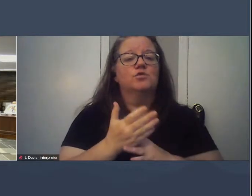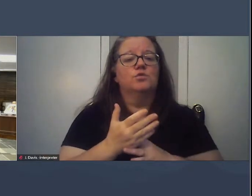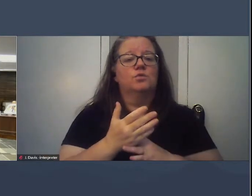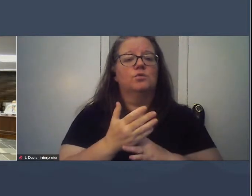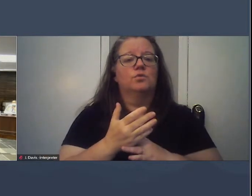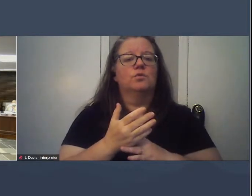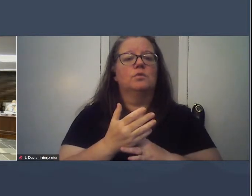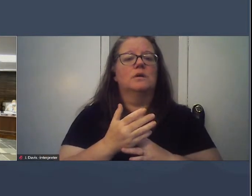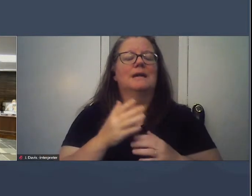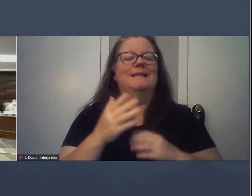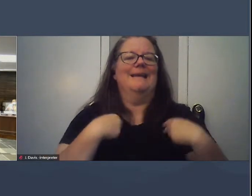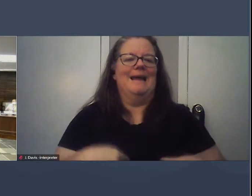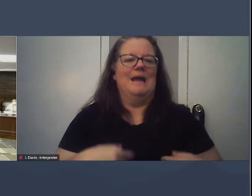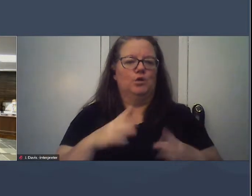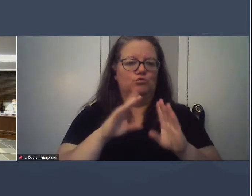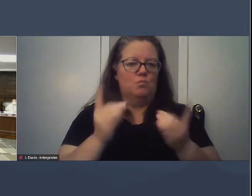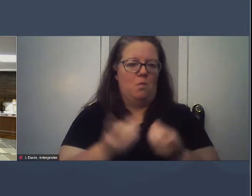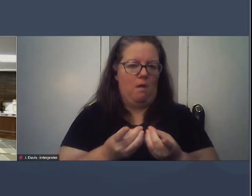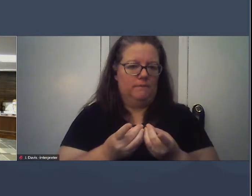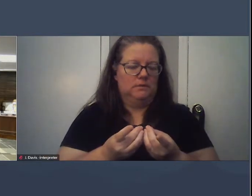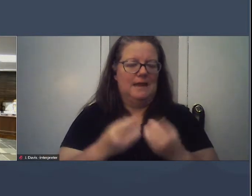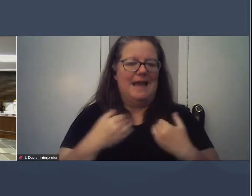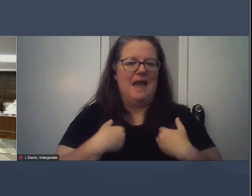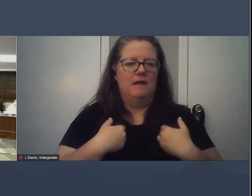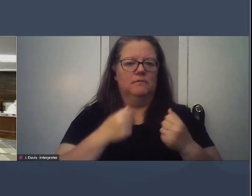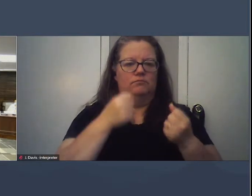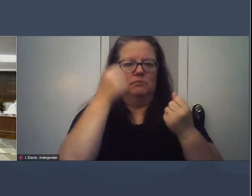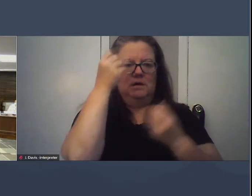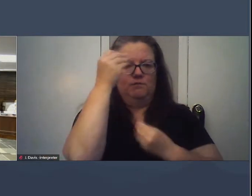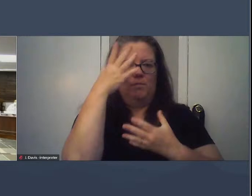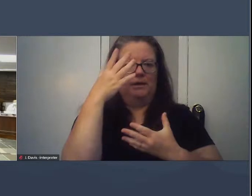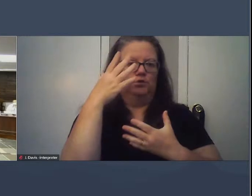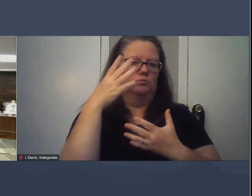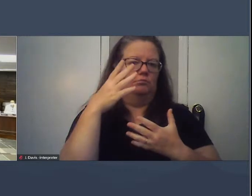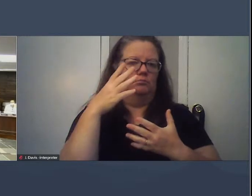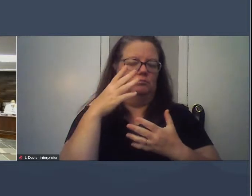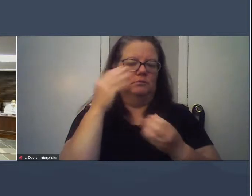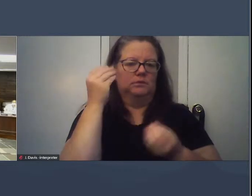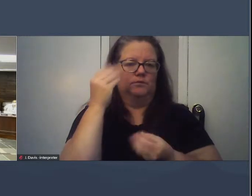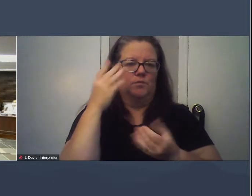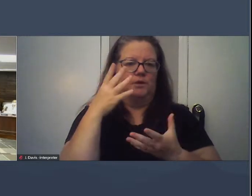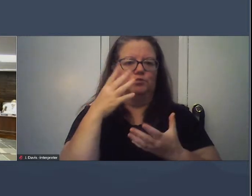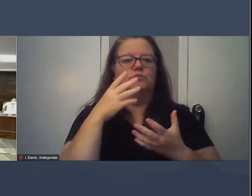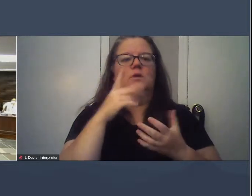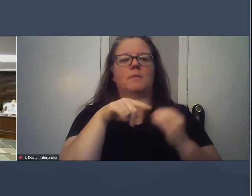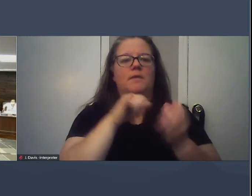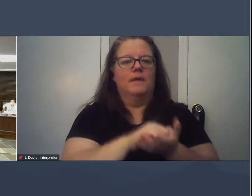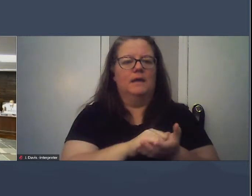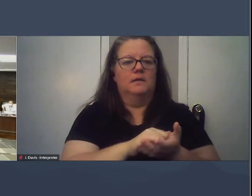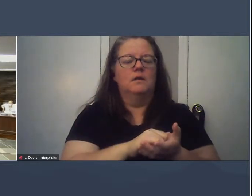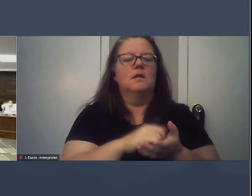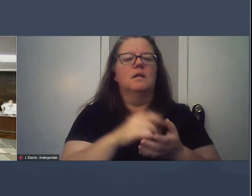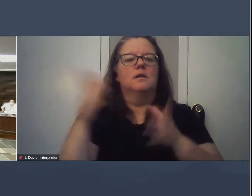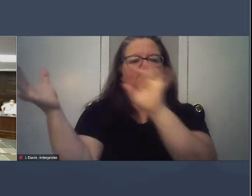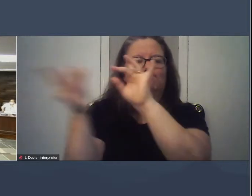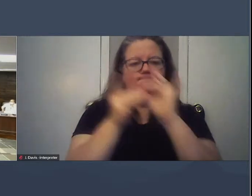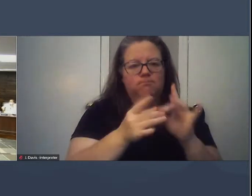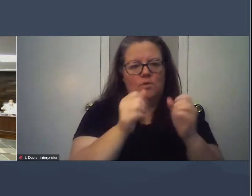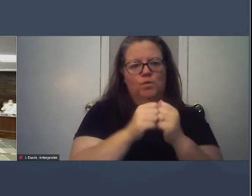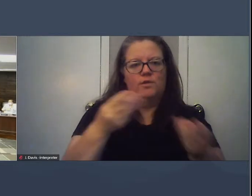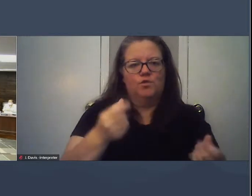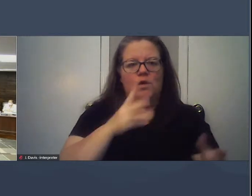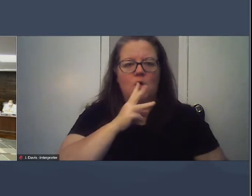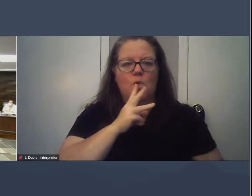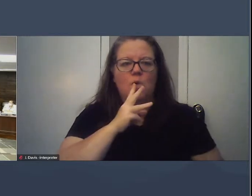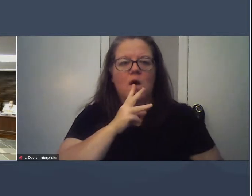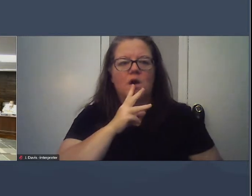has a database, and they work, I guess, in conjunction with the Groundwater Control Board, and they promulgate the